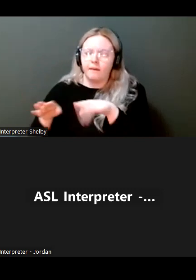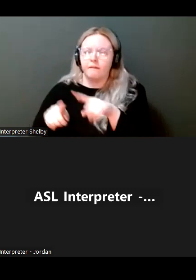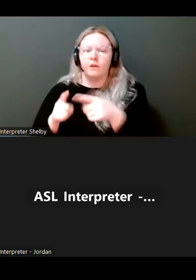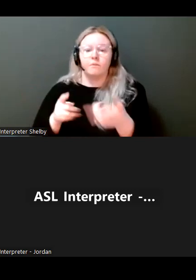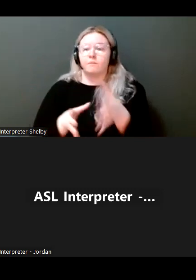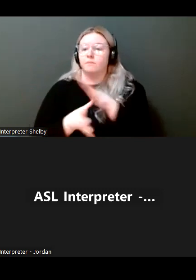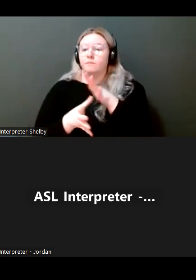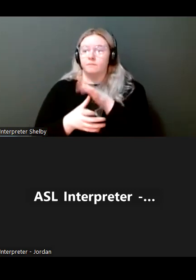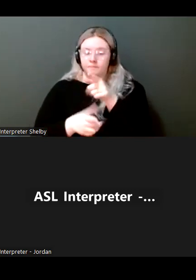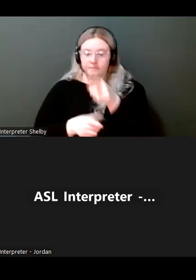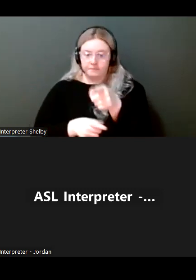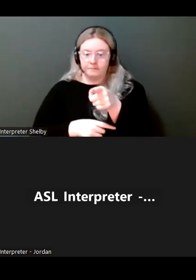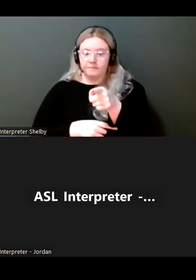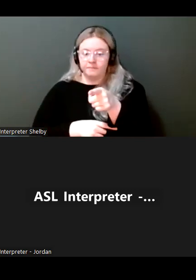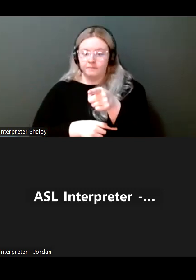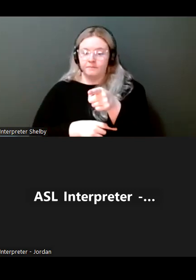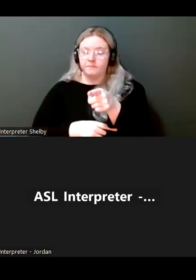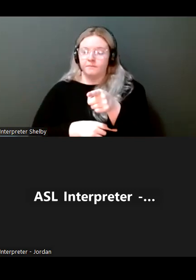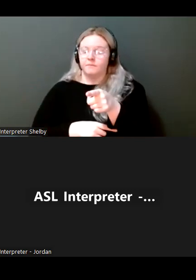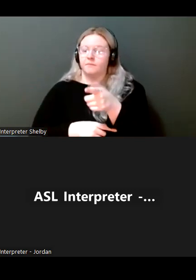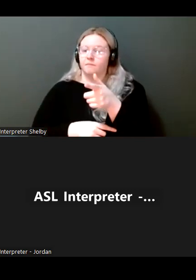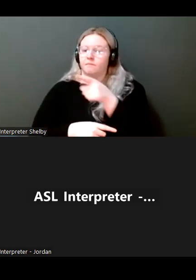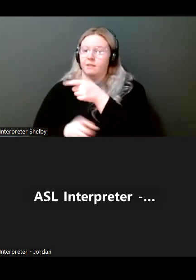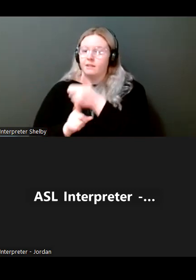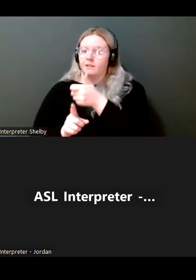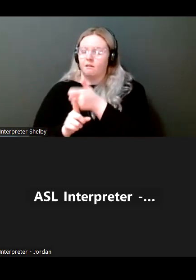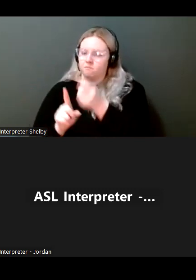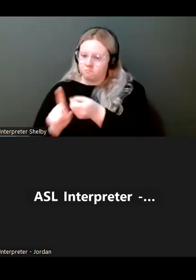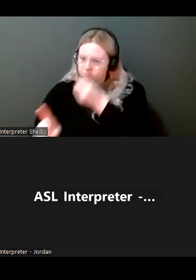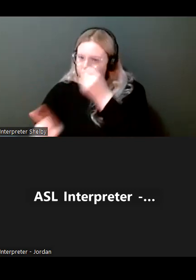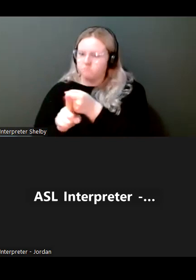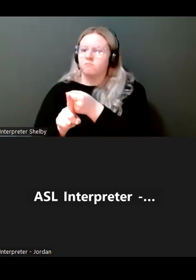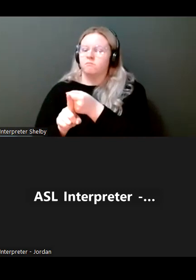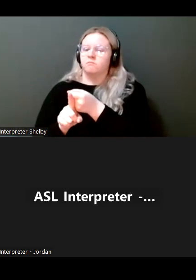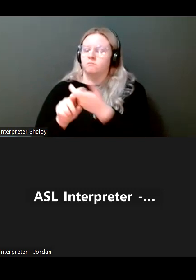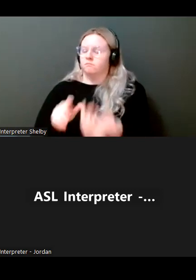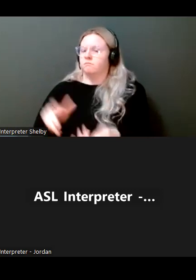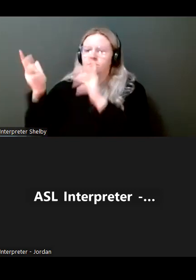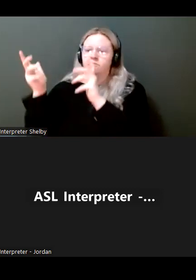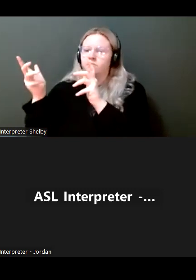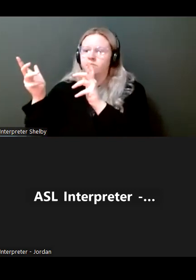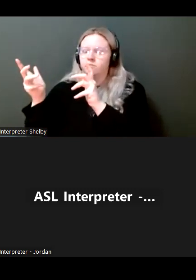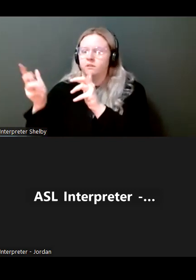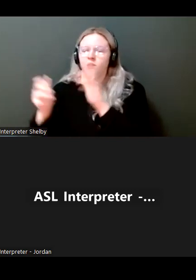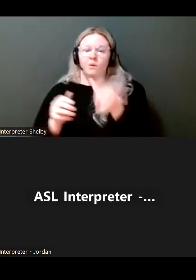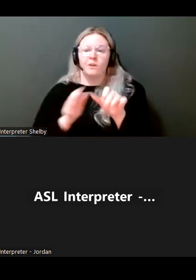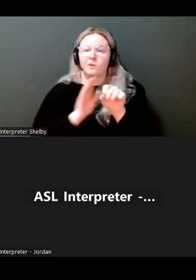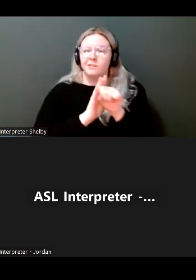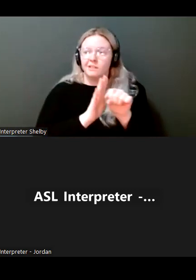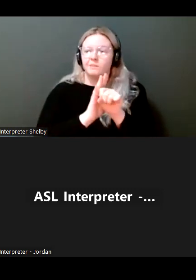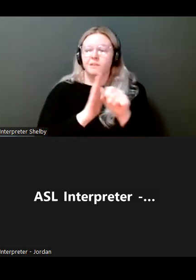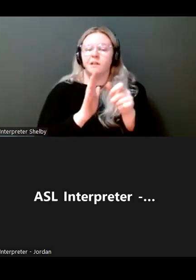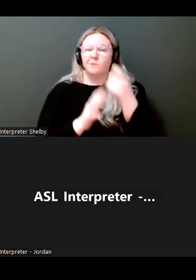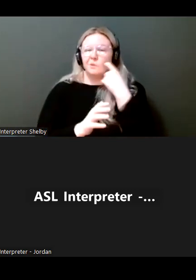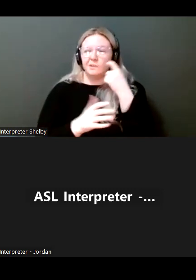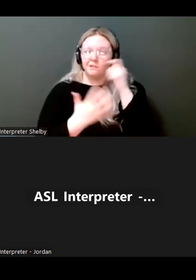It's associated with significant distress and impaired functioning. So this is something, when these signs and symptoms become